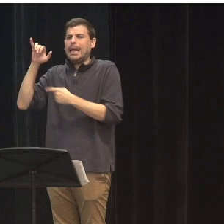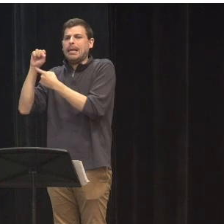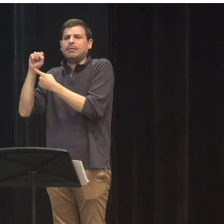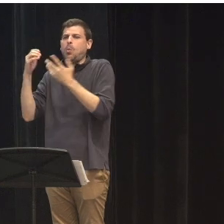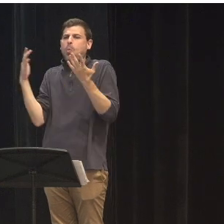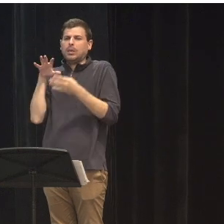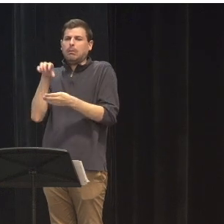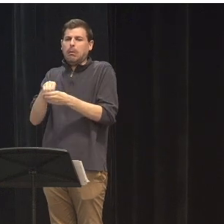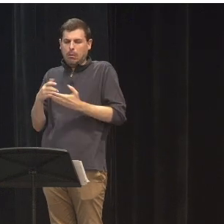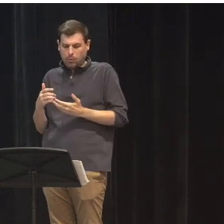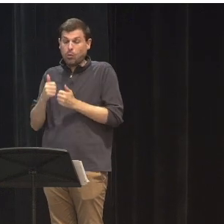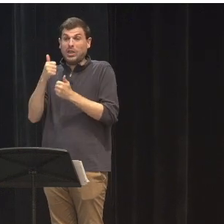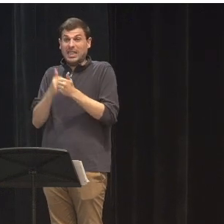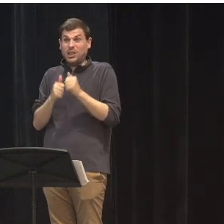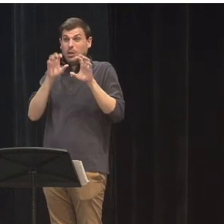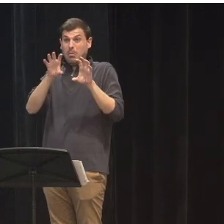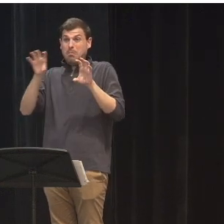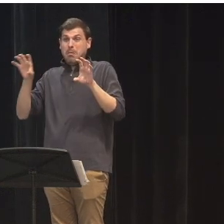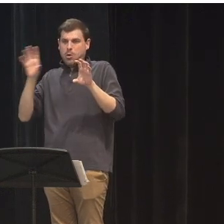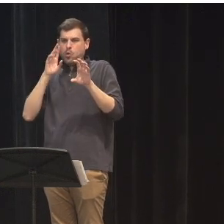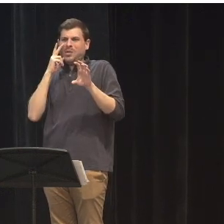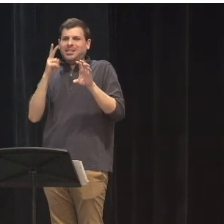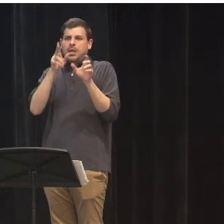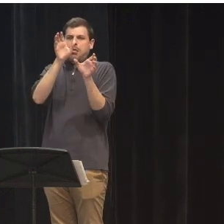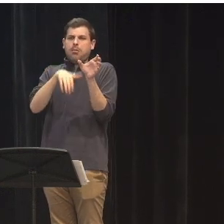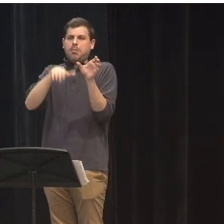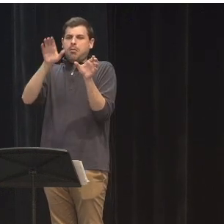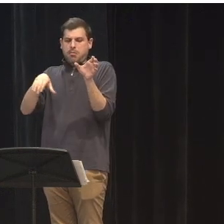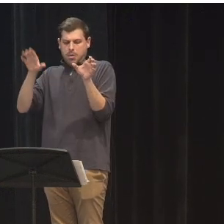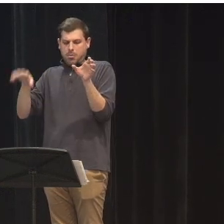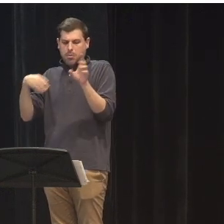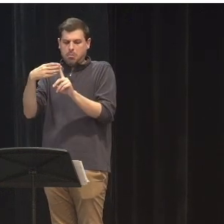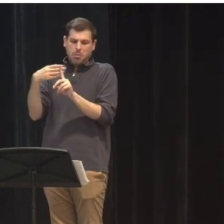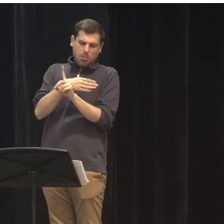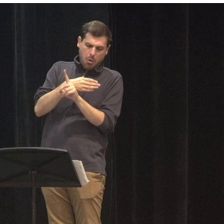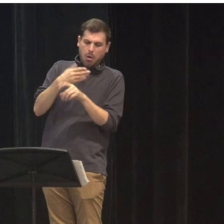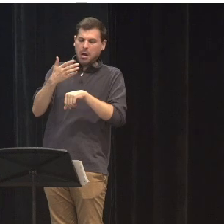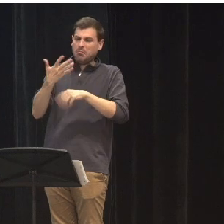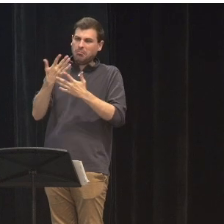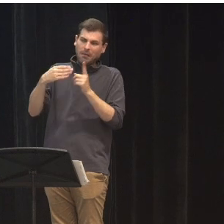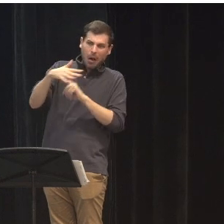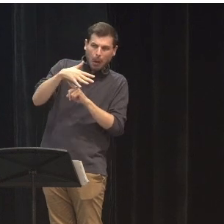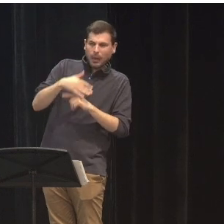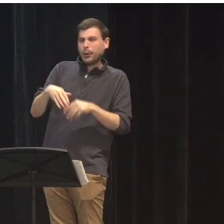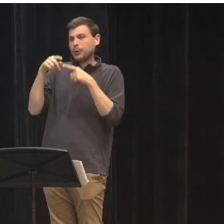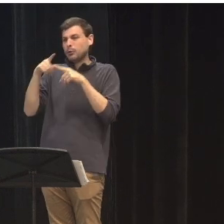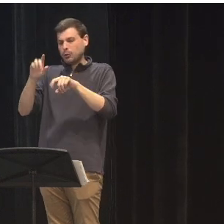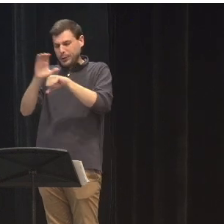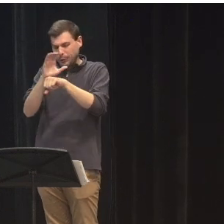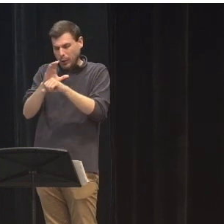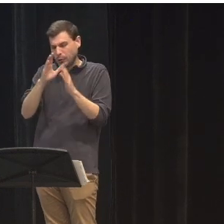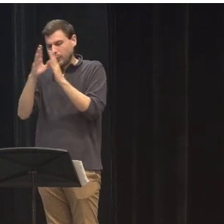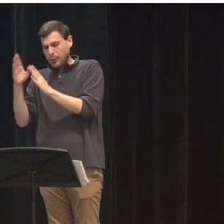third column is about construction. Probably, you know, half of the document, the environmental impact statement,